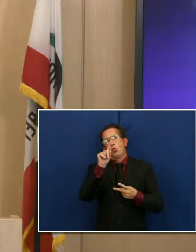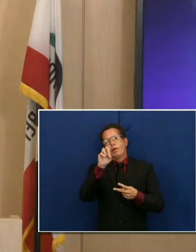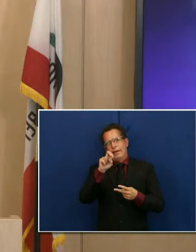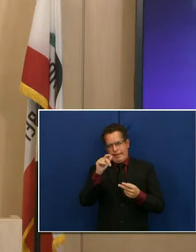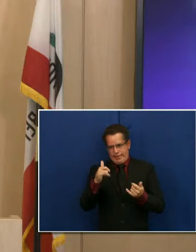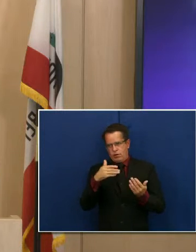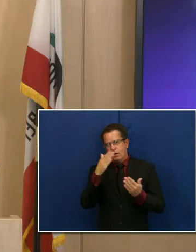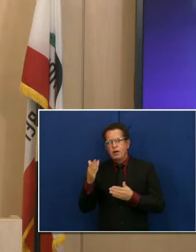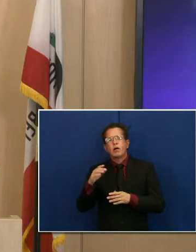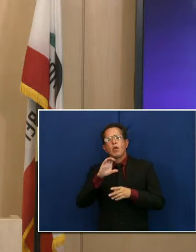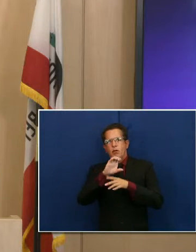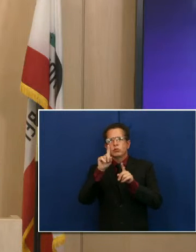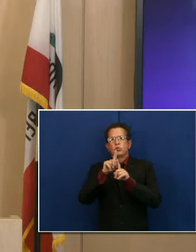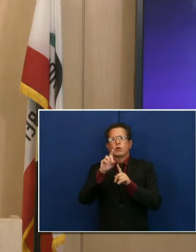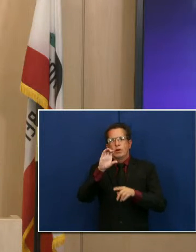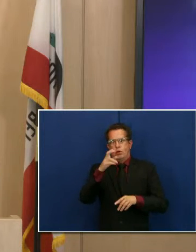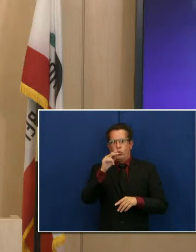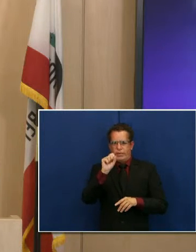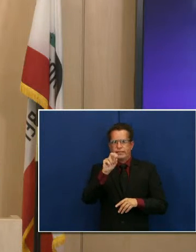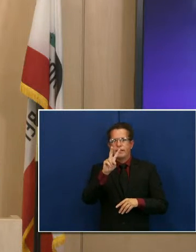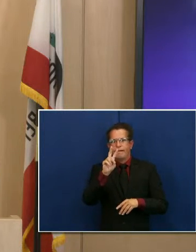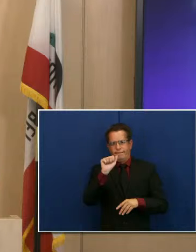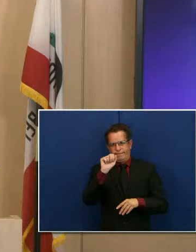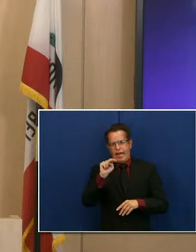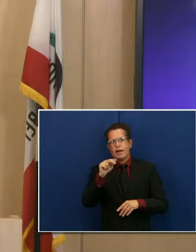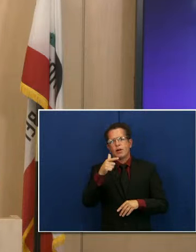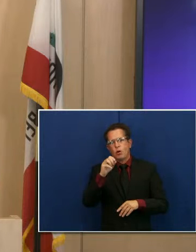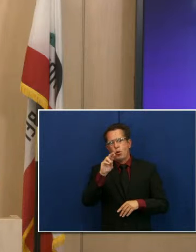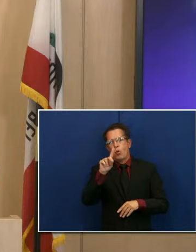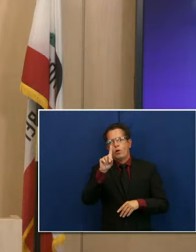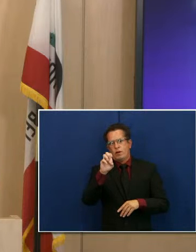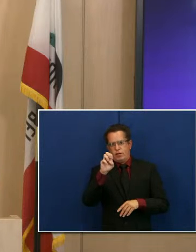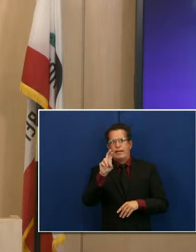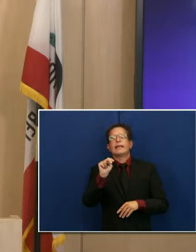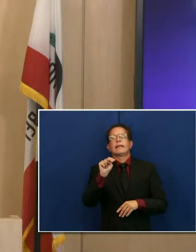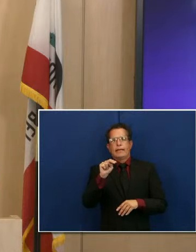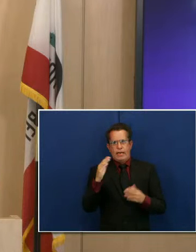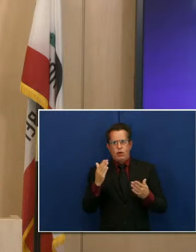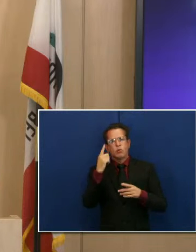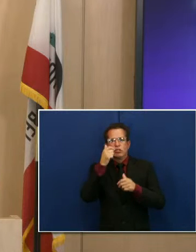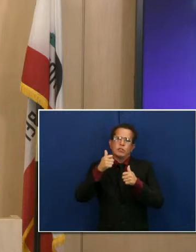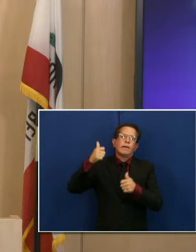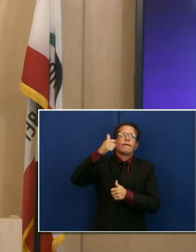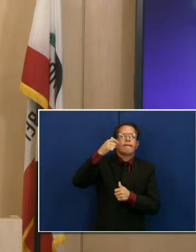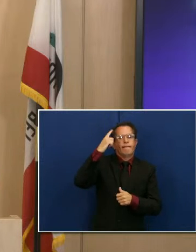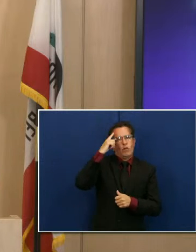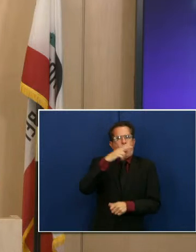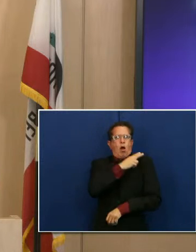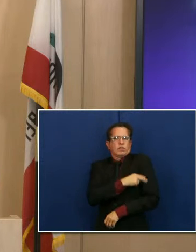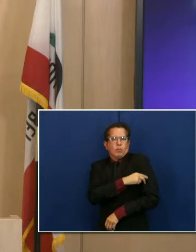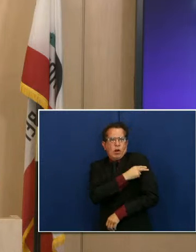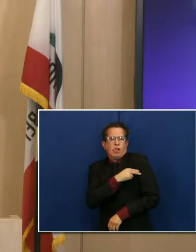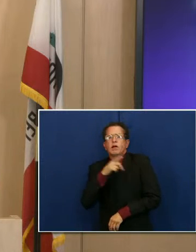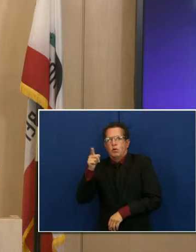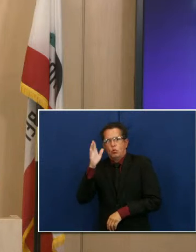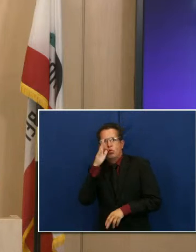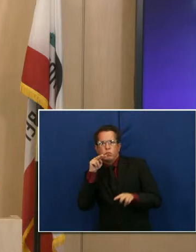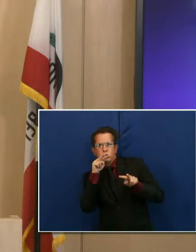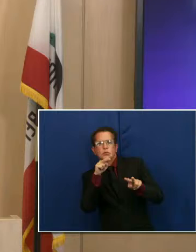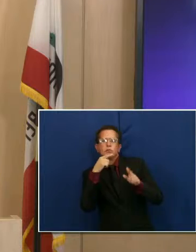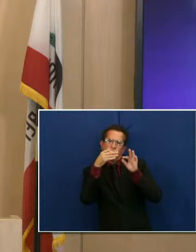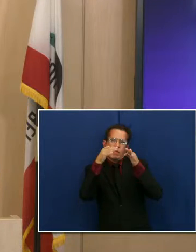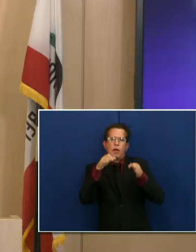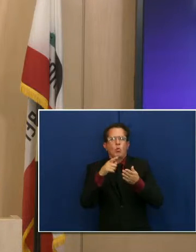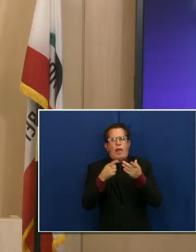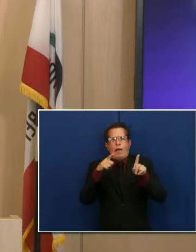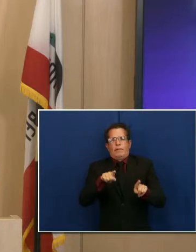Chris Van Gorder, who is the CEO of Scripps Health, who will talk about our hospitals and how they are coping with the new surge in